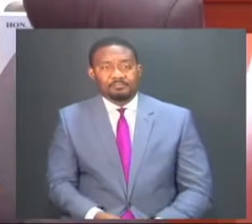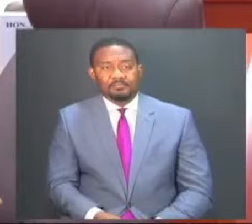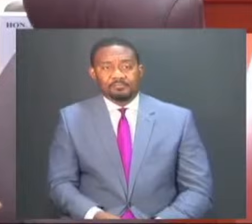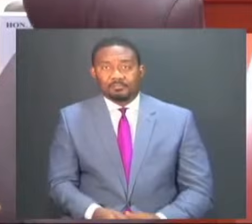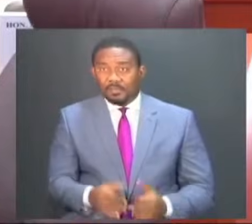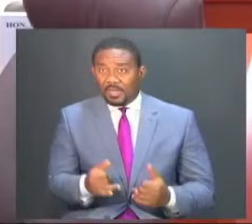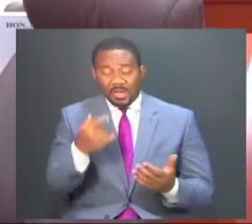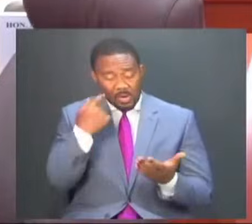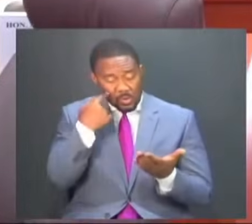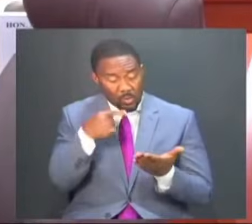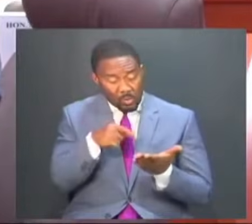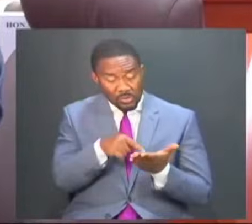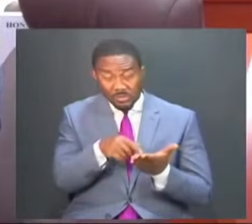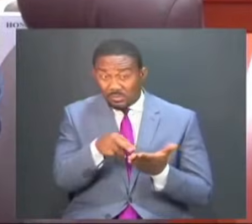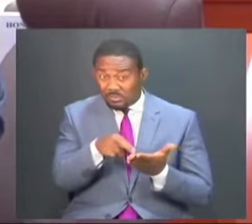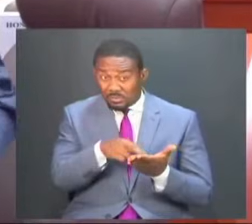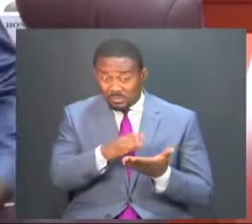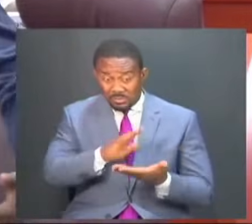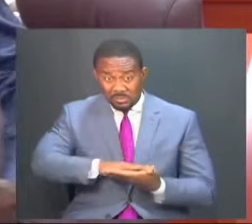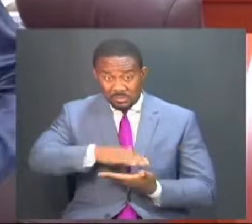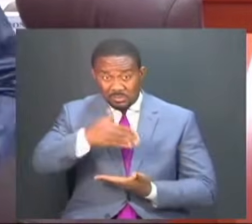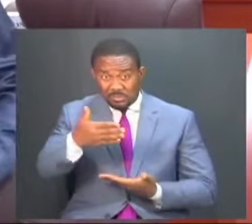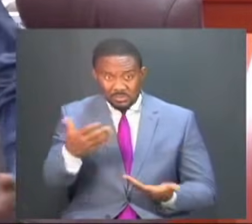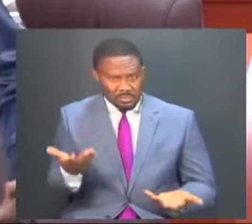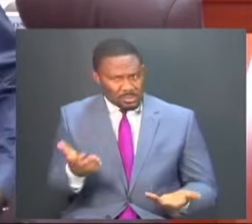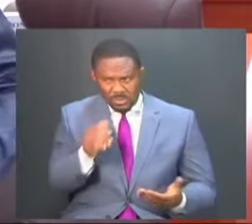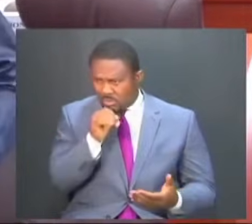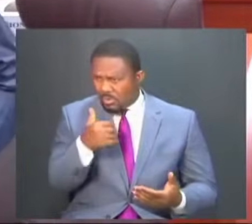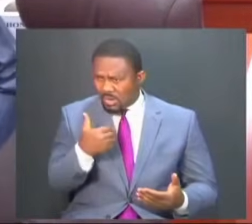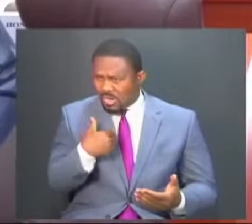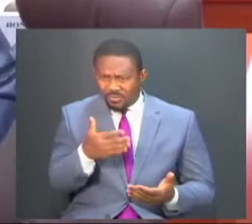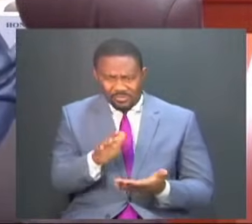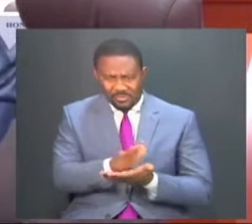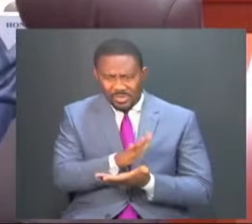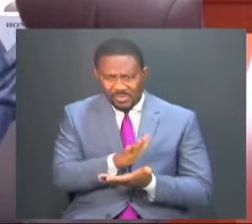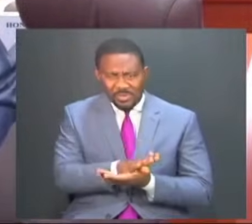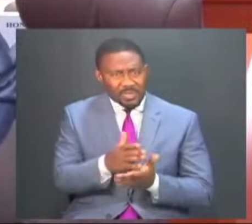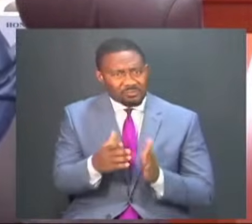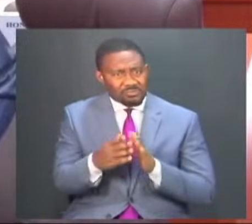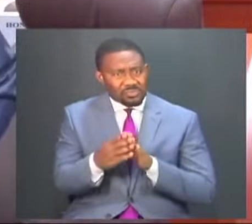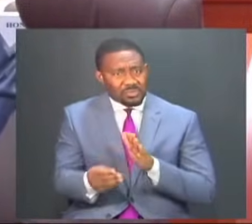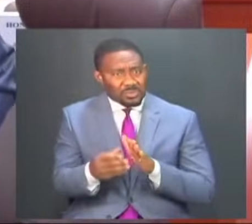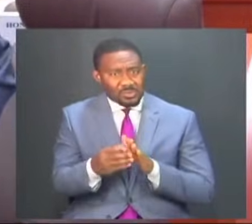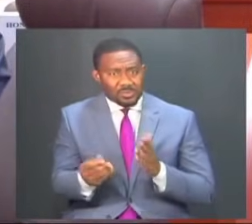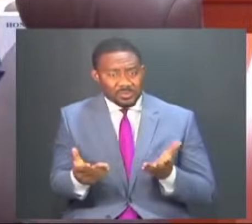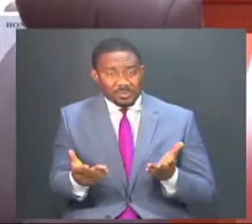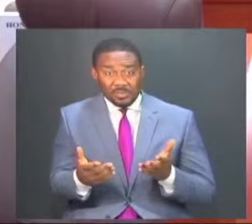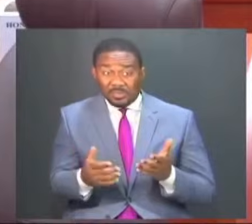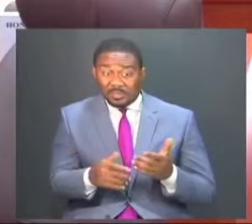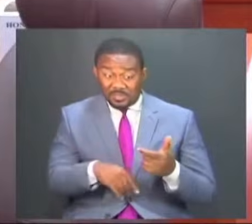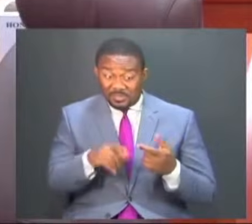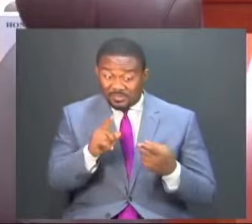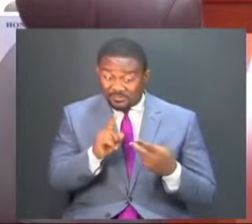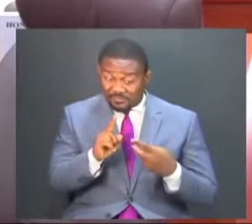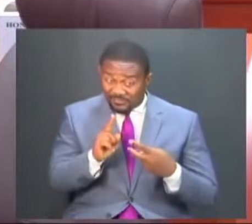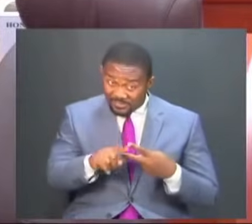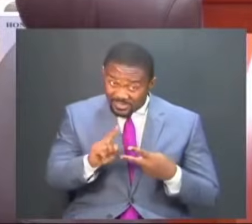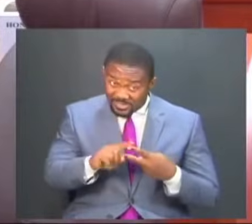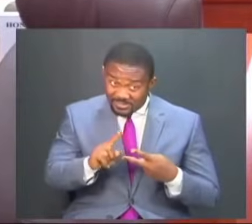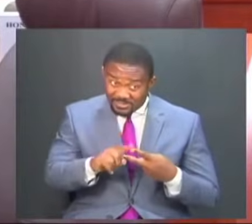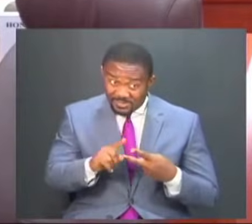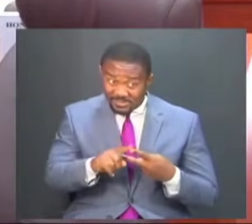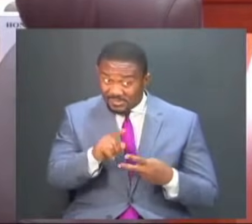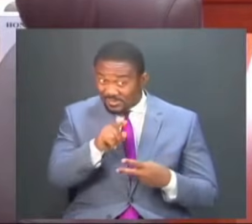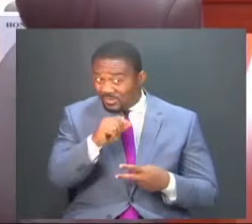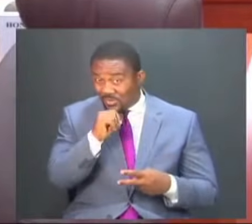on the console, but there is no hard copies available. So first, he should seek your leave that he wants to present the report because he's not the